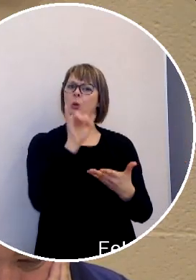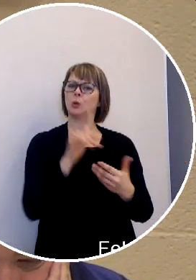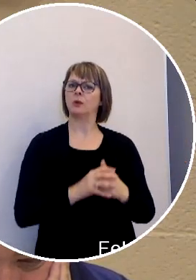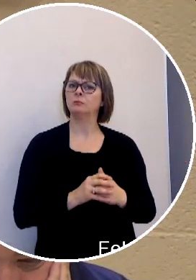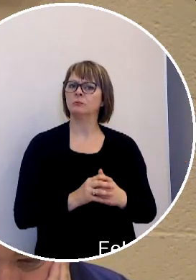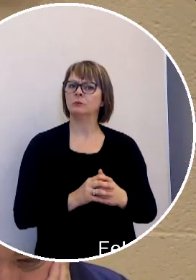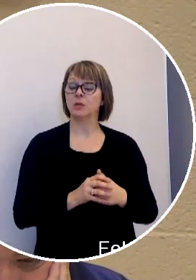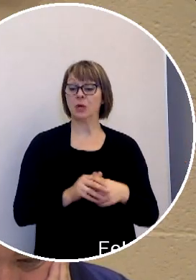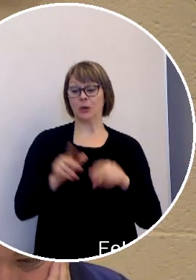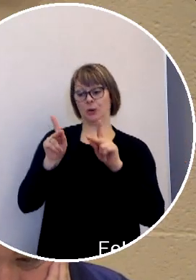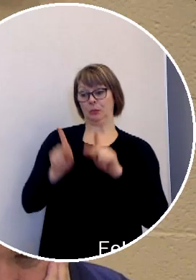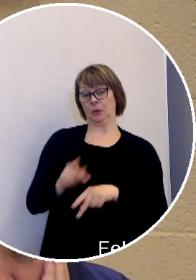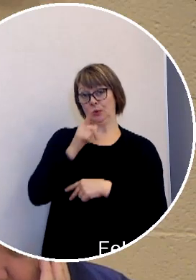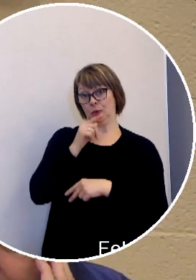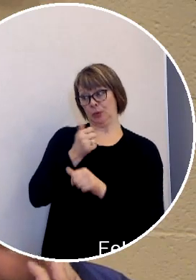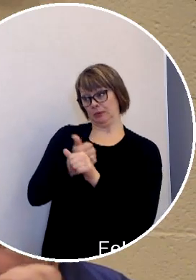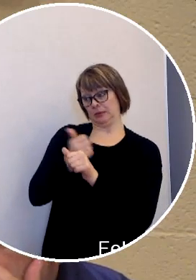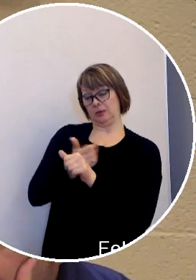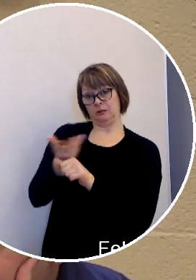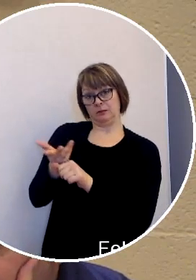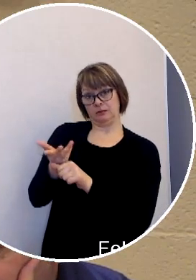The person wasn't